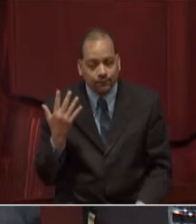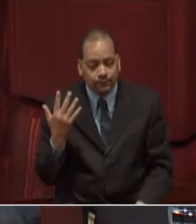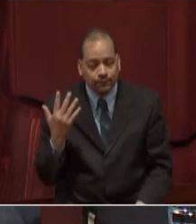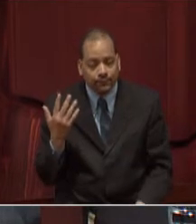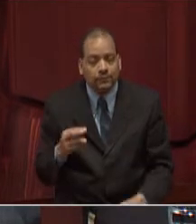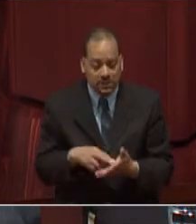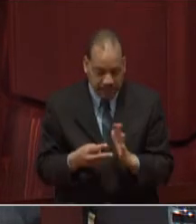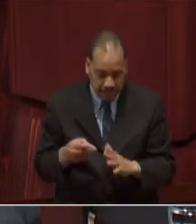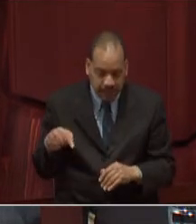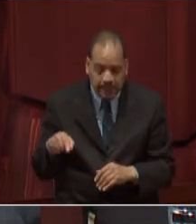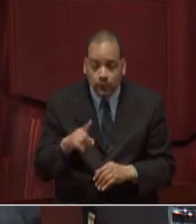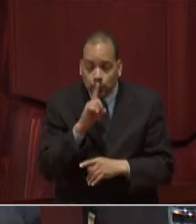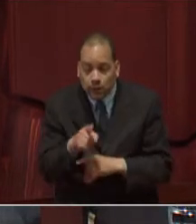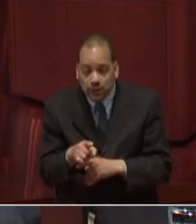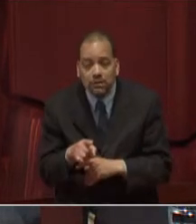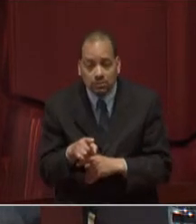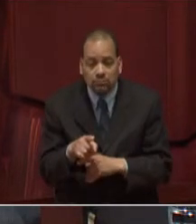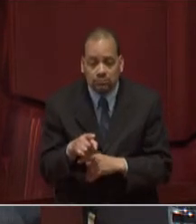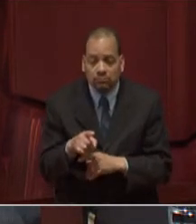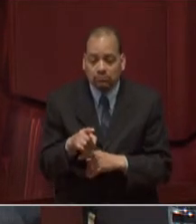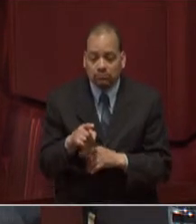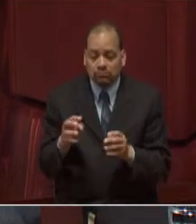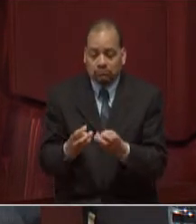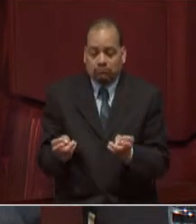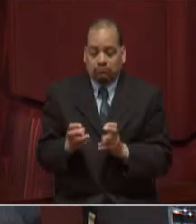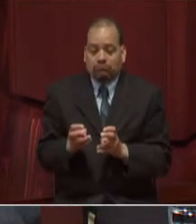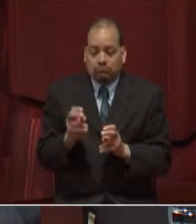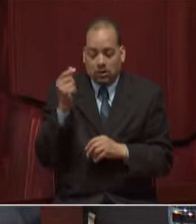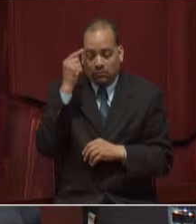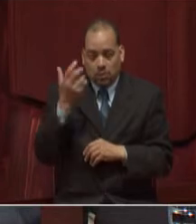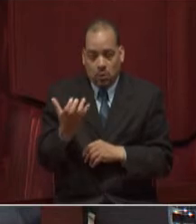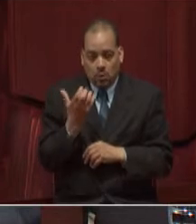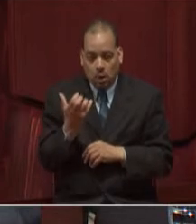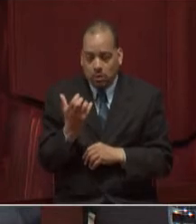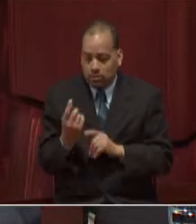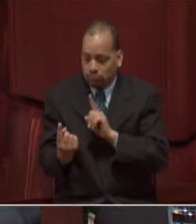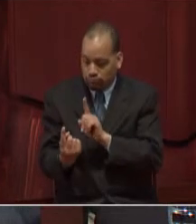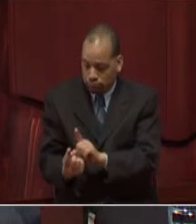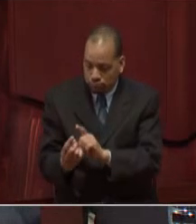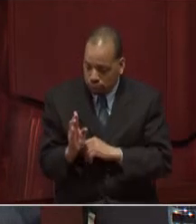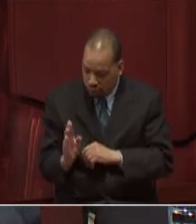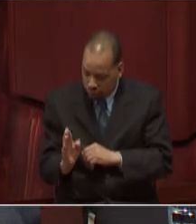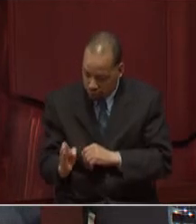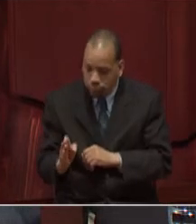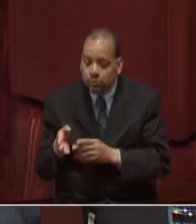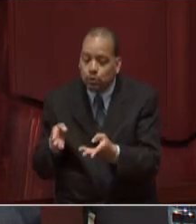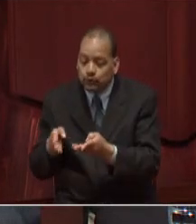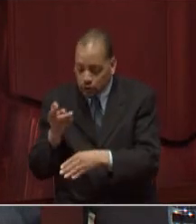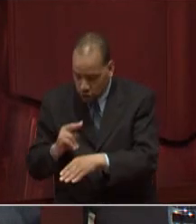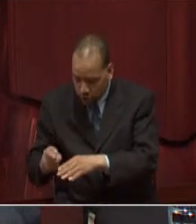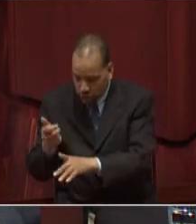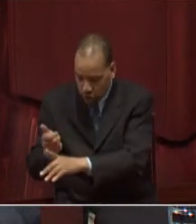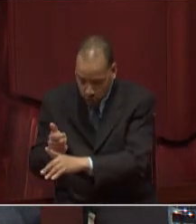was true cabinet government. He wanted to hear directly from each of the service chiefs, from the secretaries of the